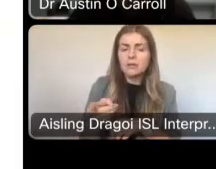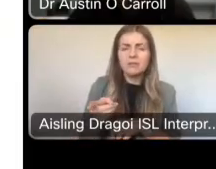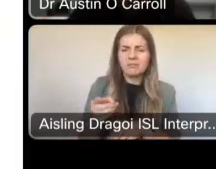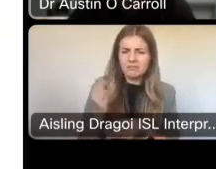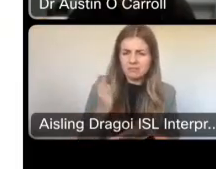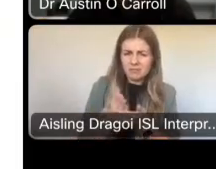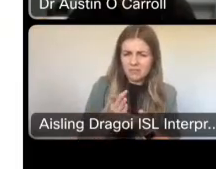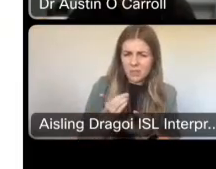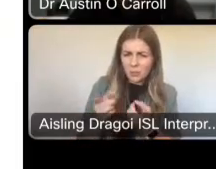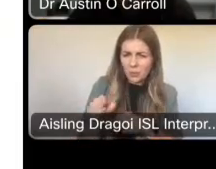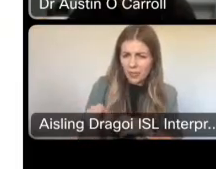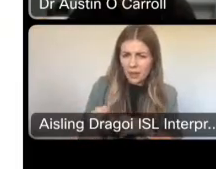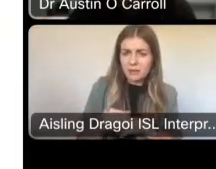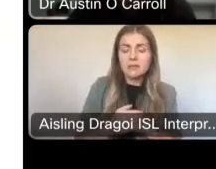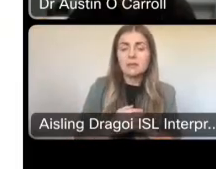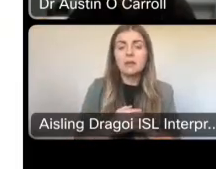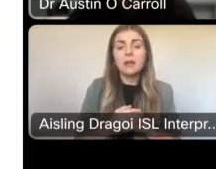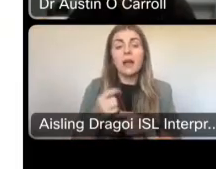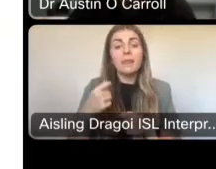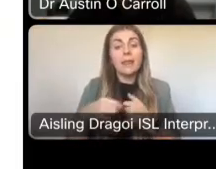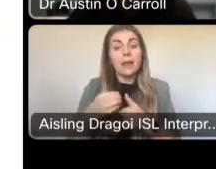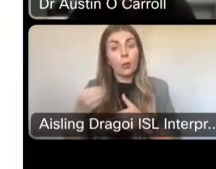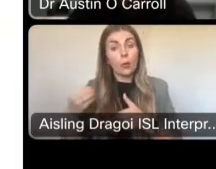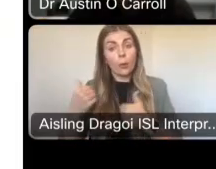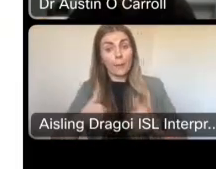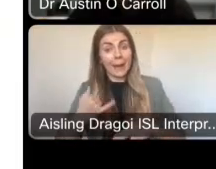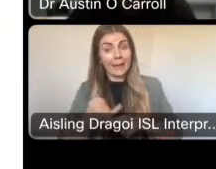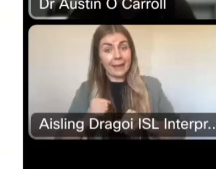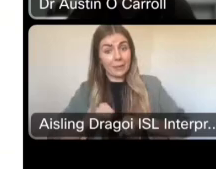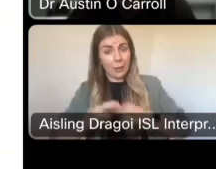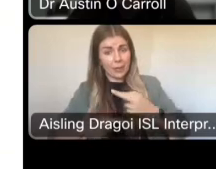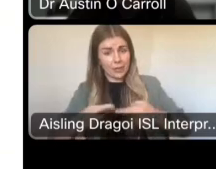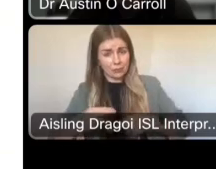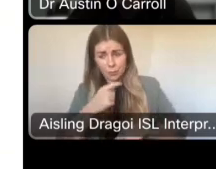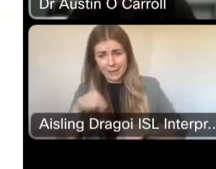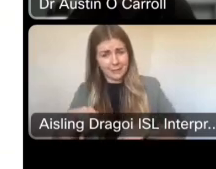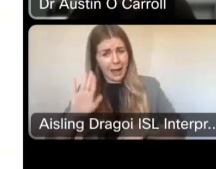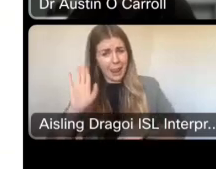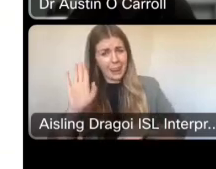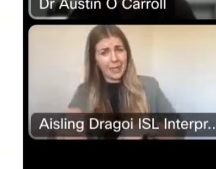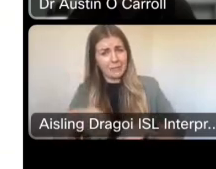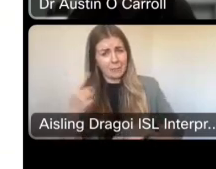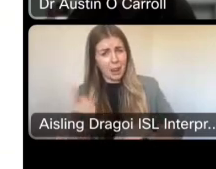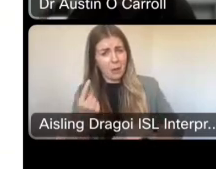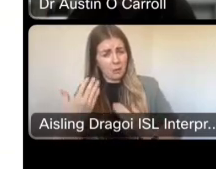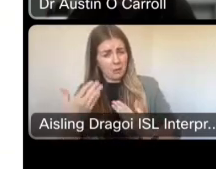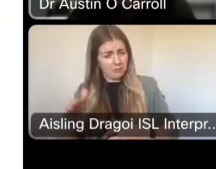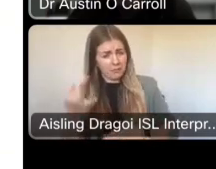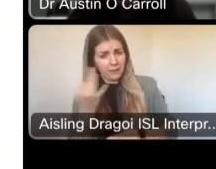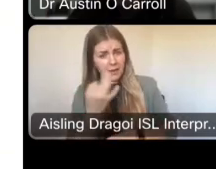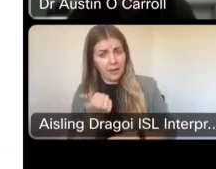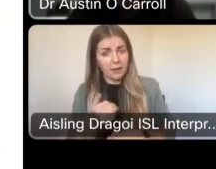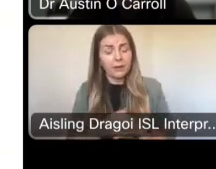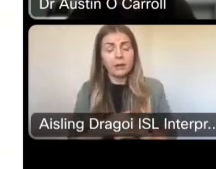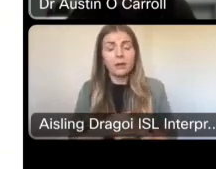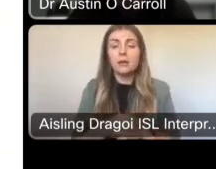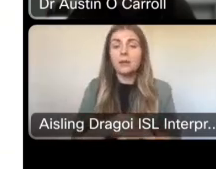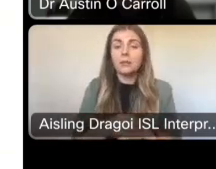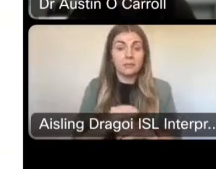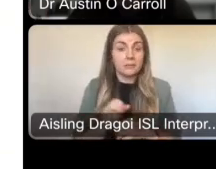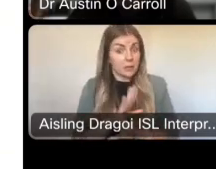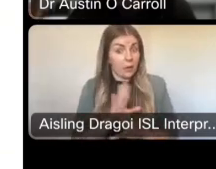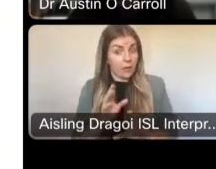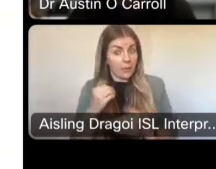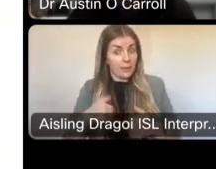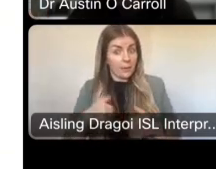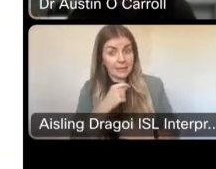that." And another man who's in the waiting room said, "Leave him alone, he's fine." That's all he said. "Leave him alone, he's fine."